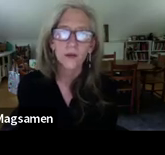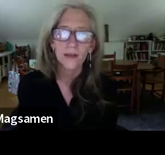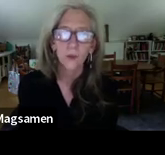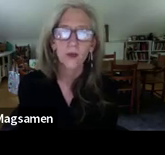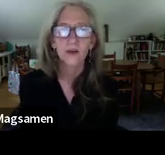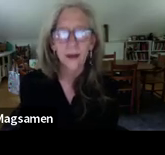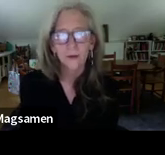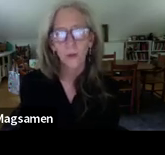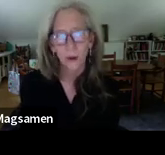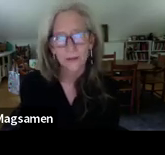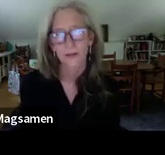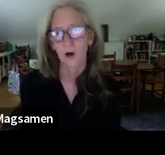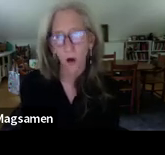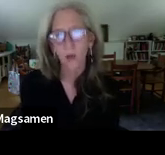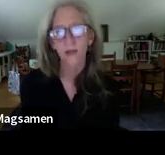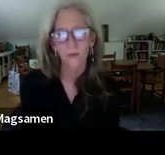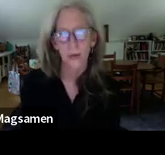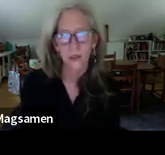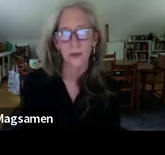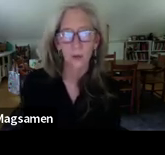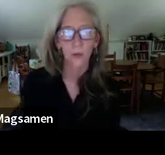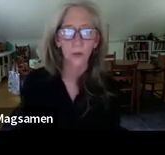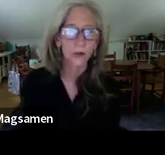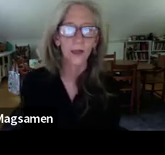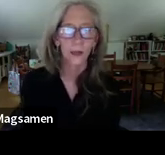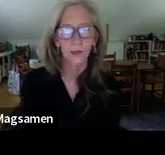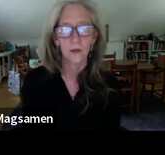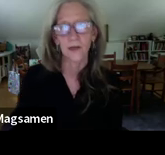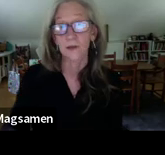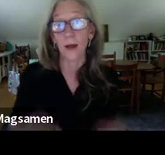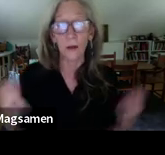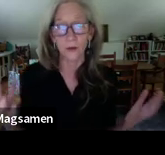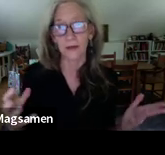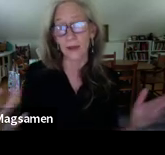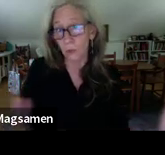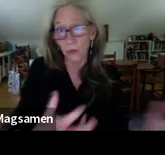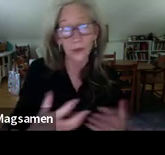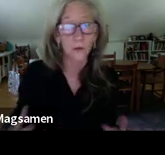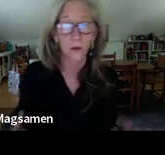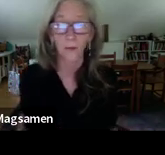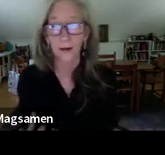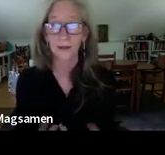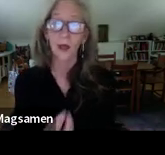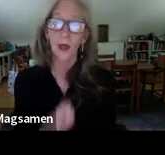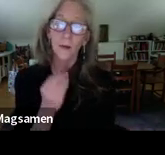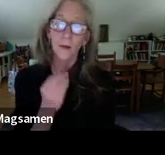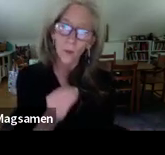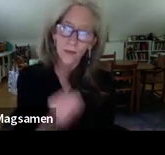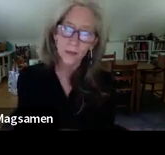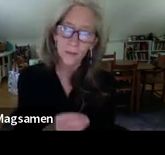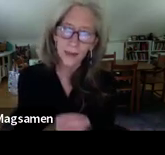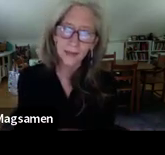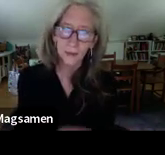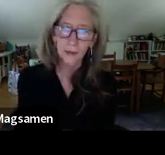What we know is that we could never process all of the information that we bring in, that's around us and that we bring into our